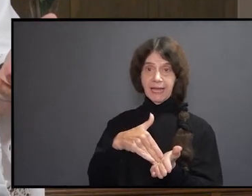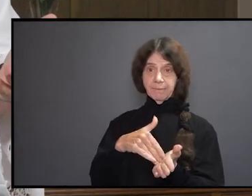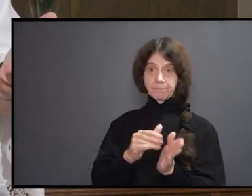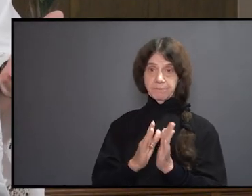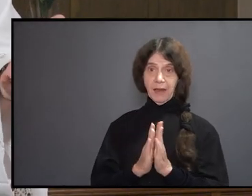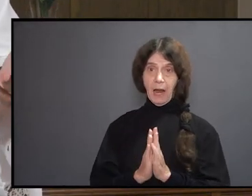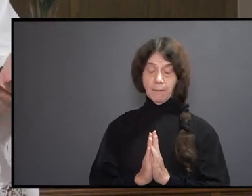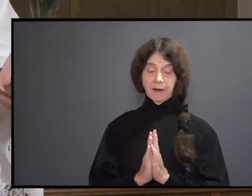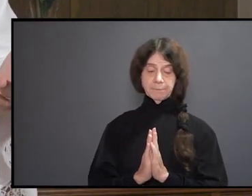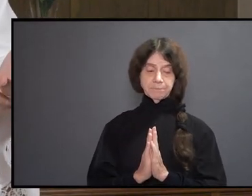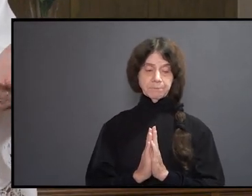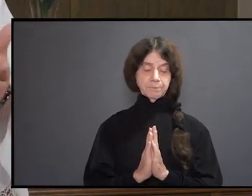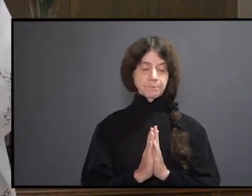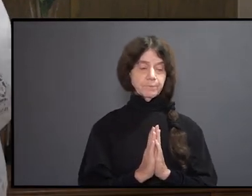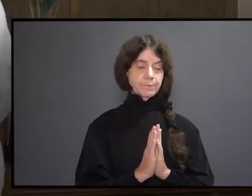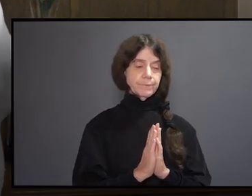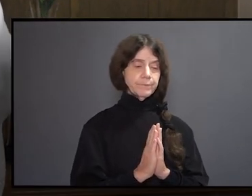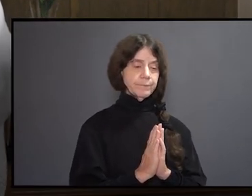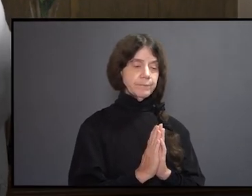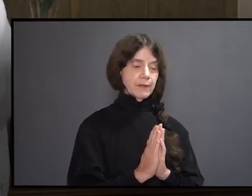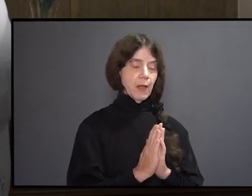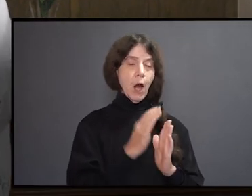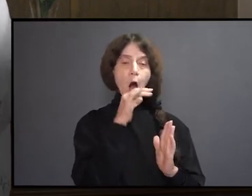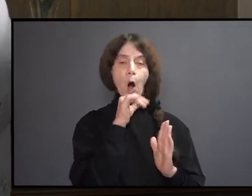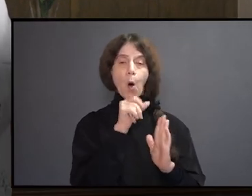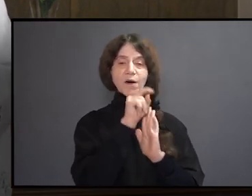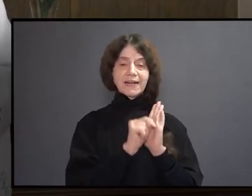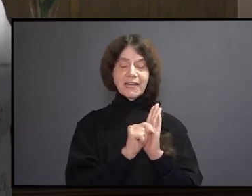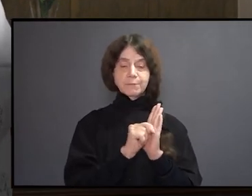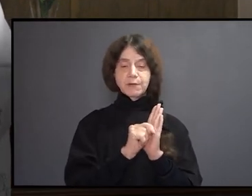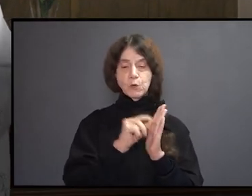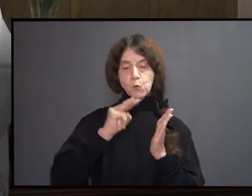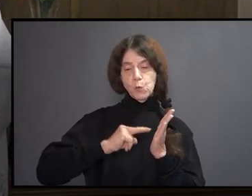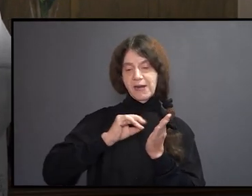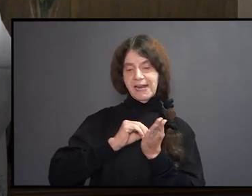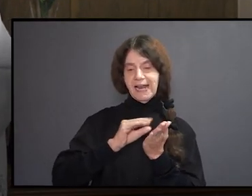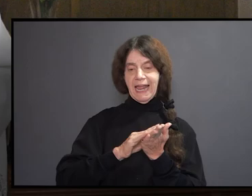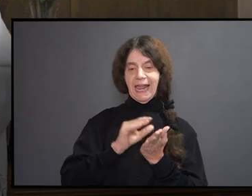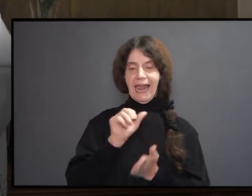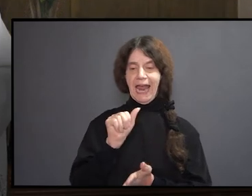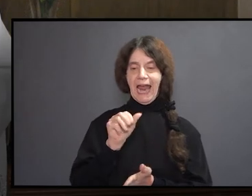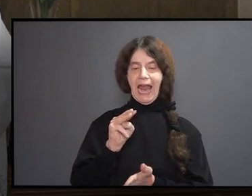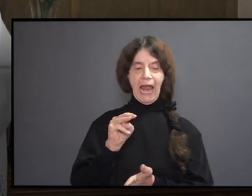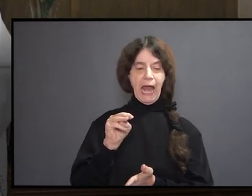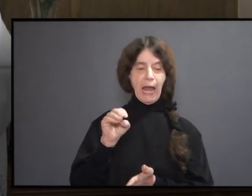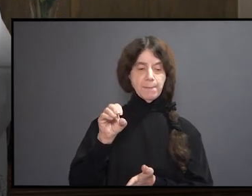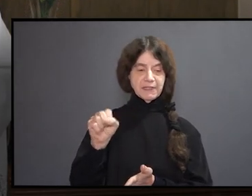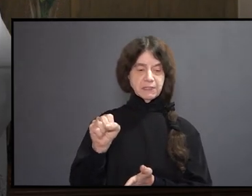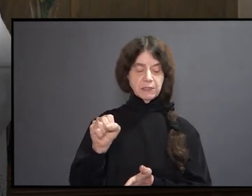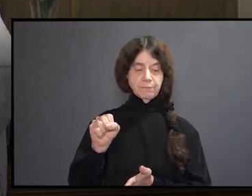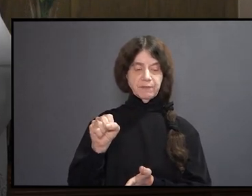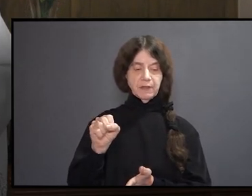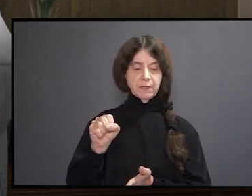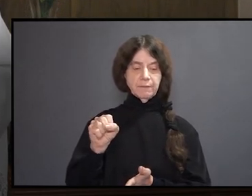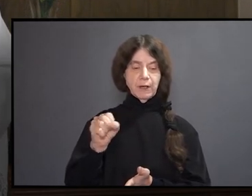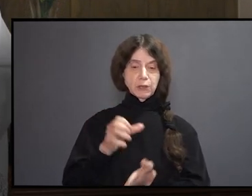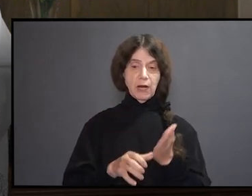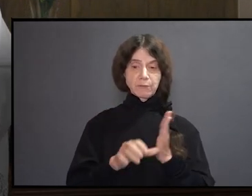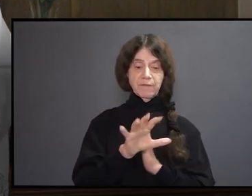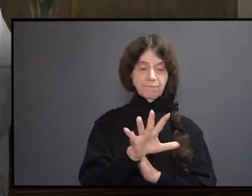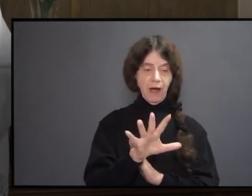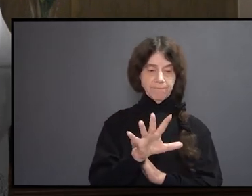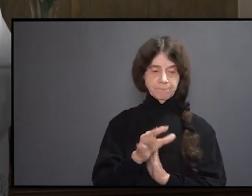Christ. Amen. The Old Testament reading is written in the book of Amos,